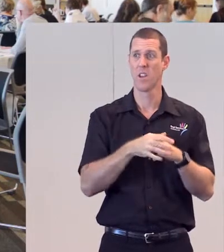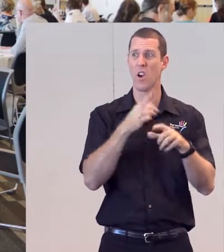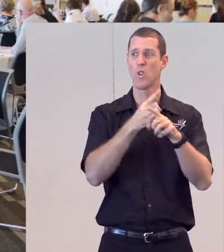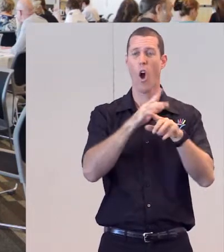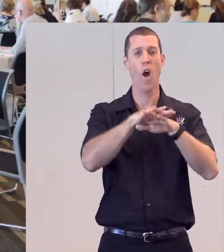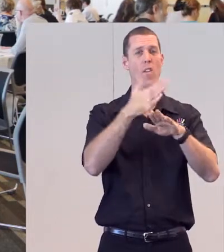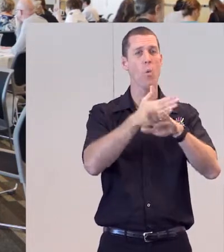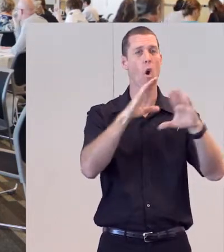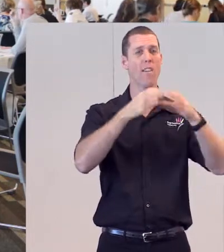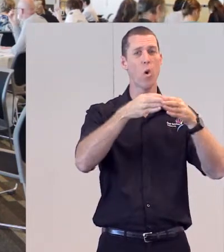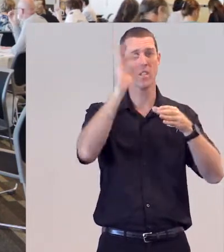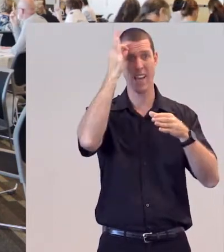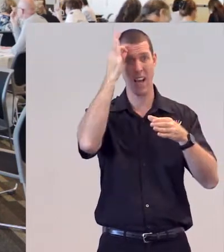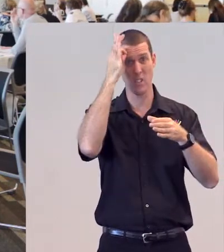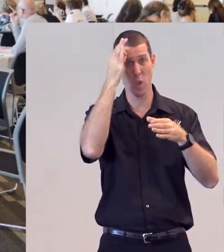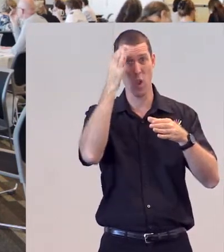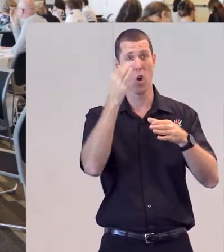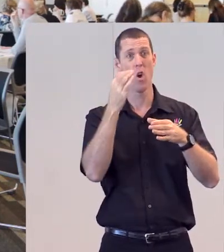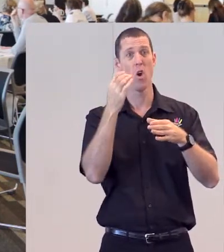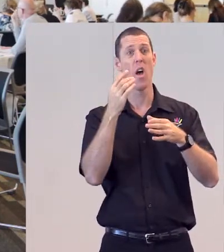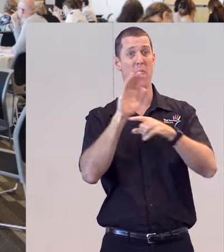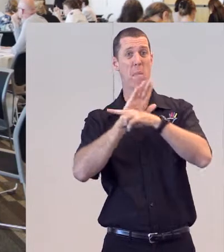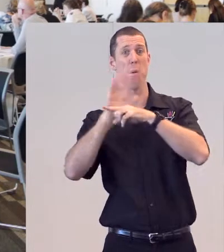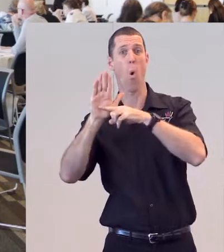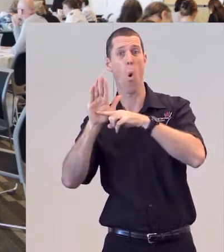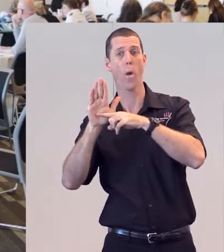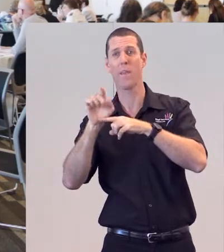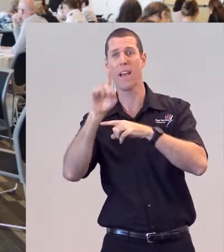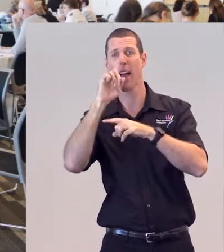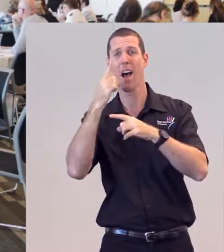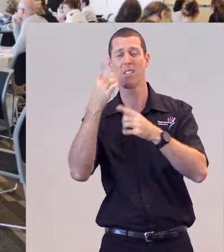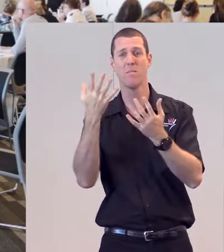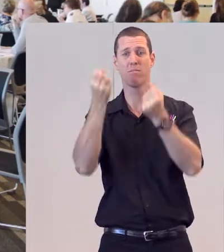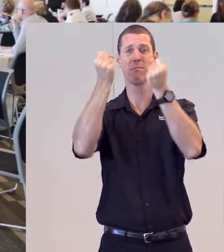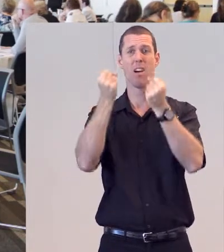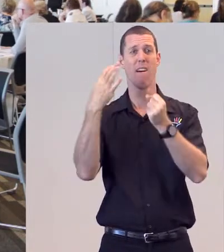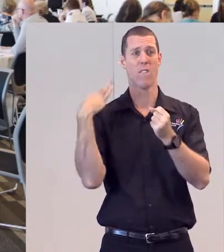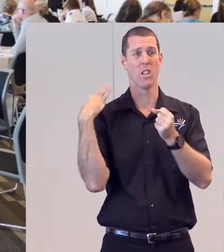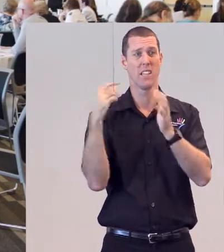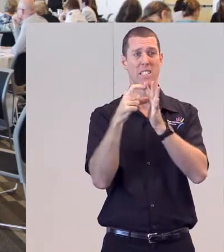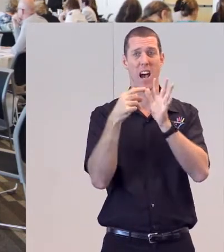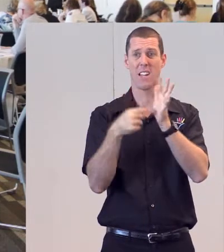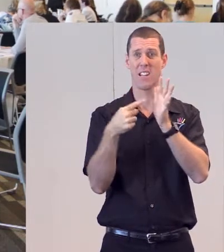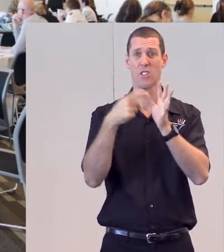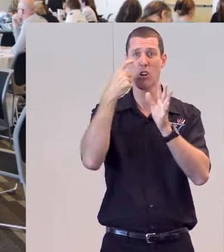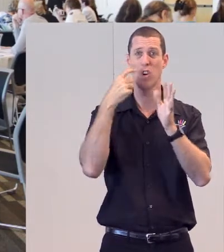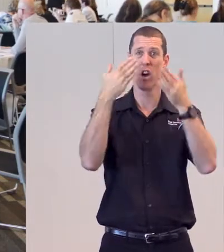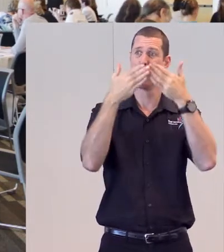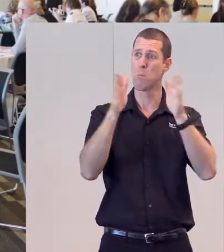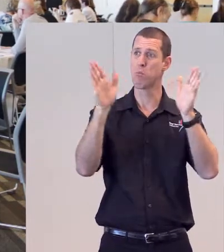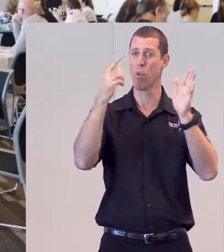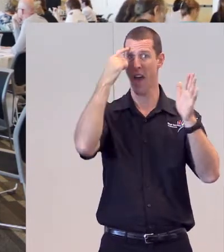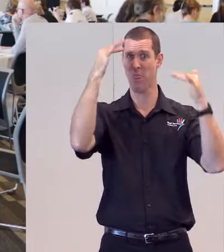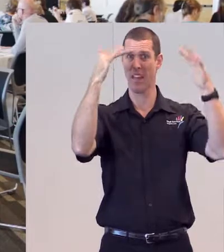The Workforce Council, I sit on their board, and they cannot get volunteer data. So if we can broaden our thinking about